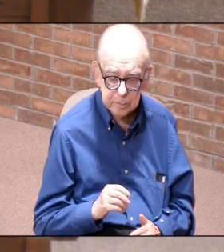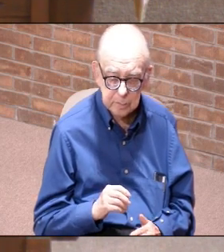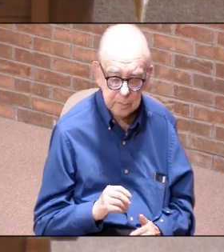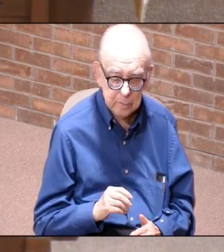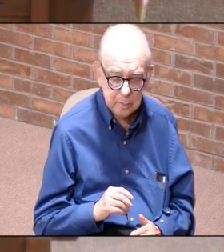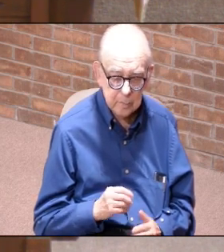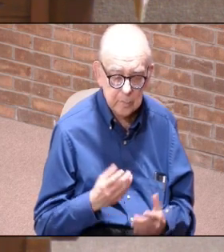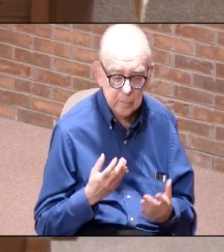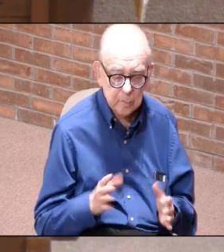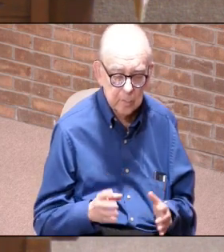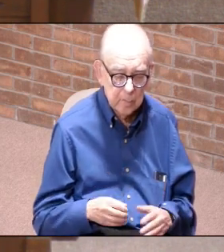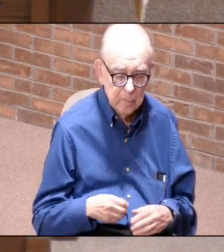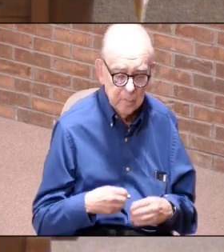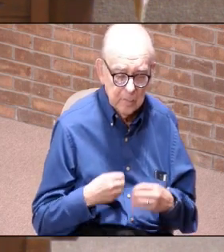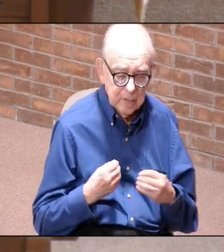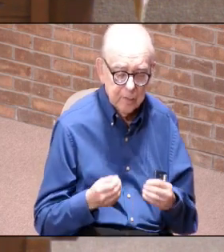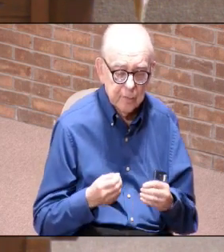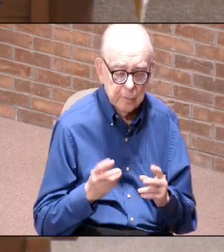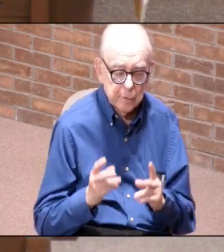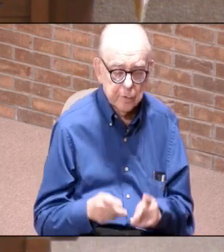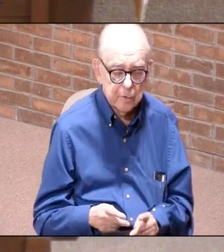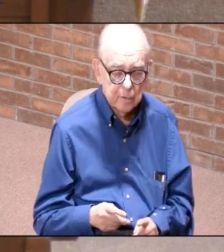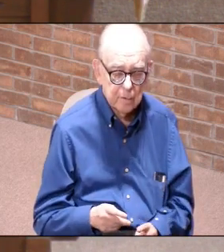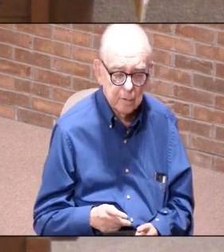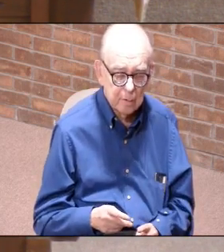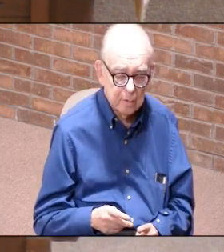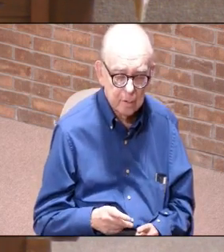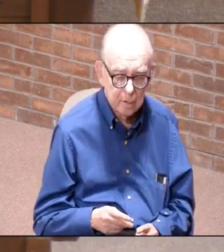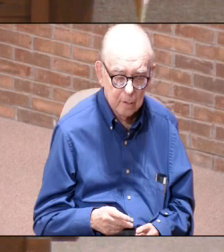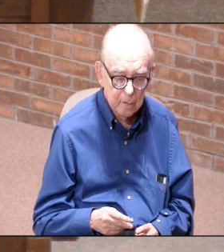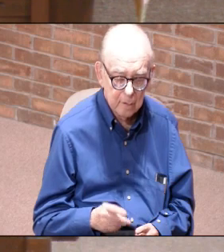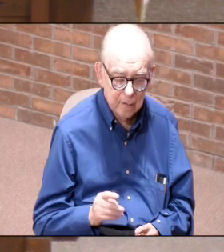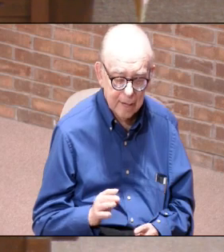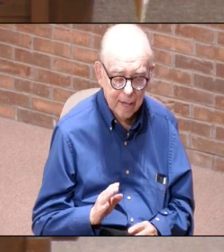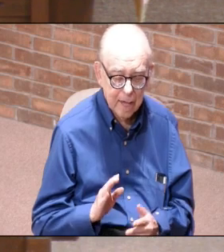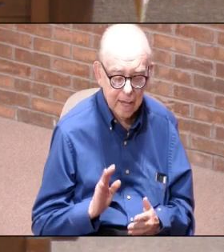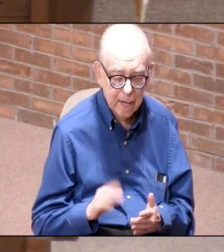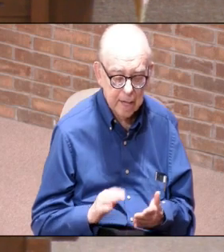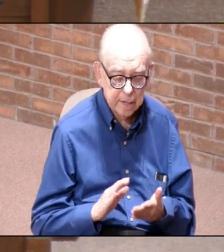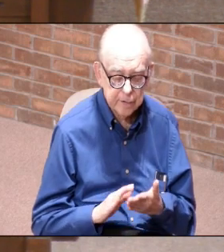I don't want to ever give anybody an excuse